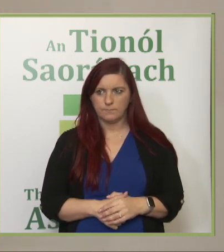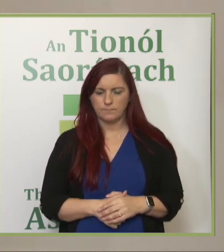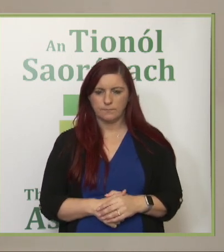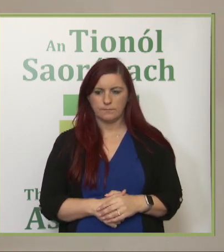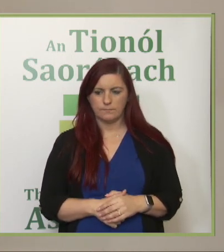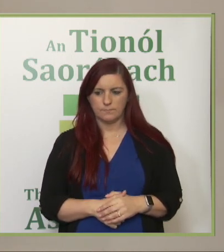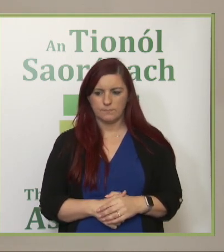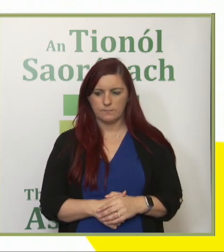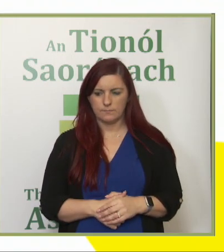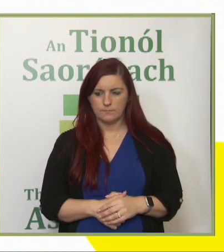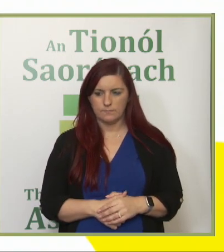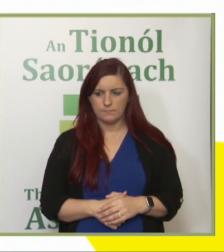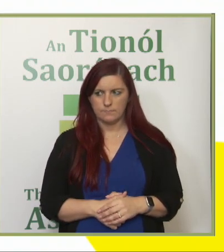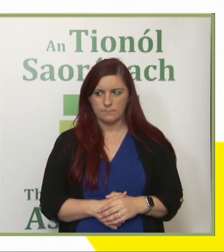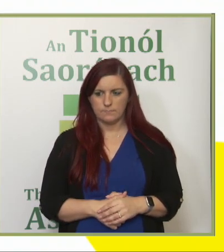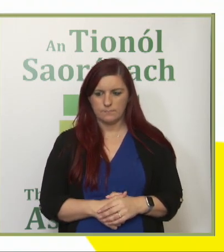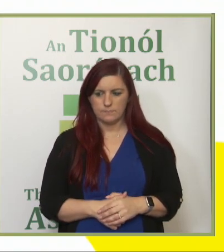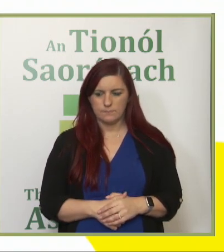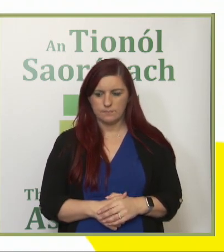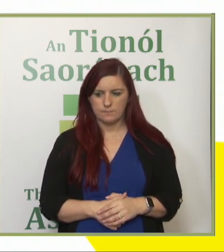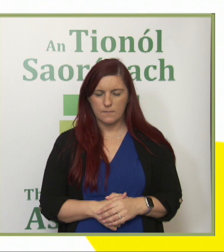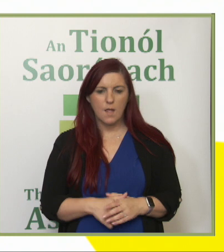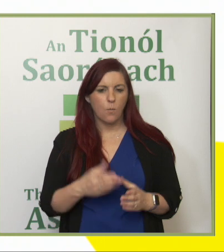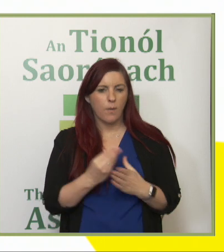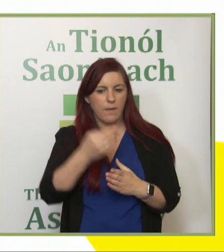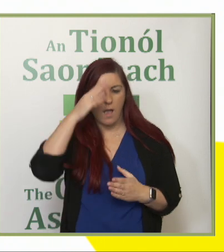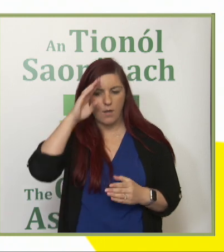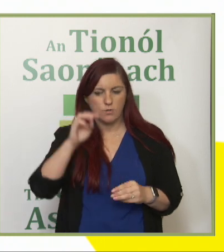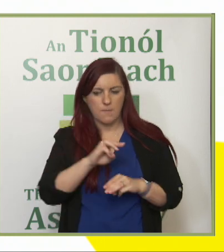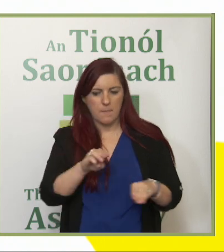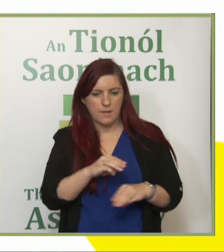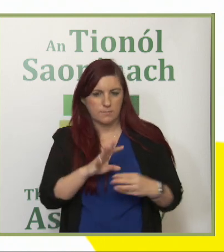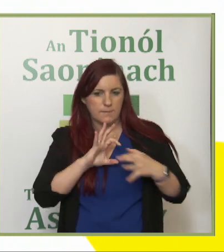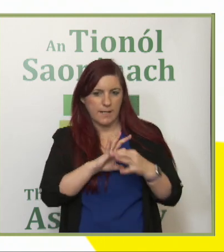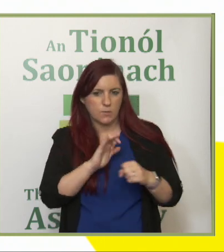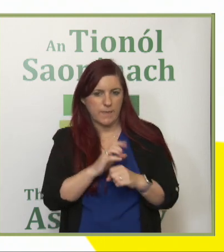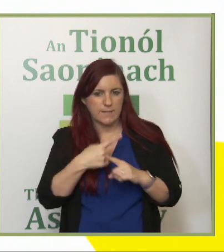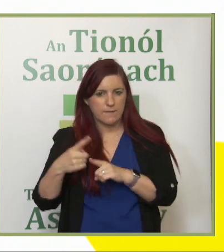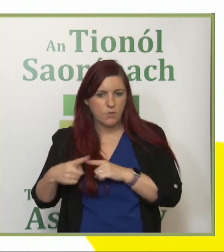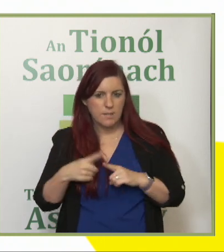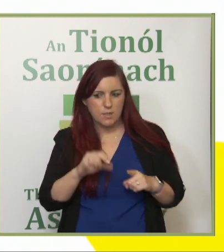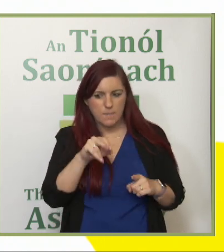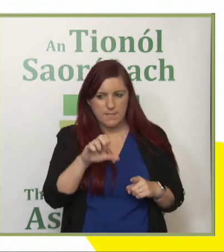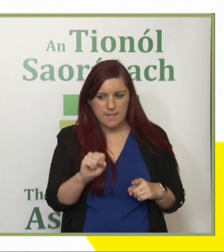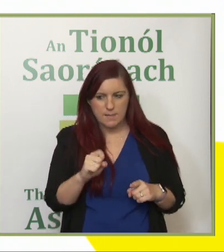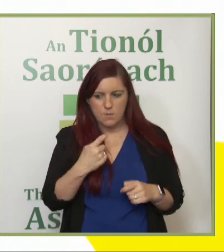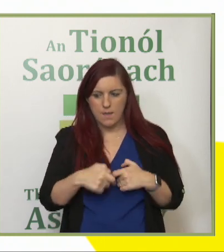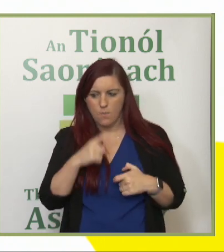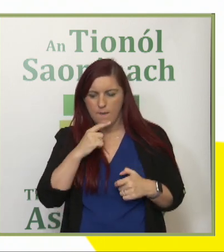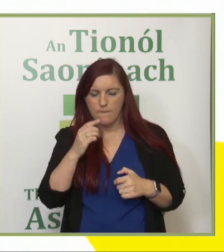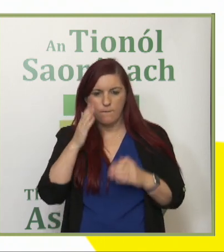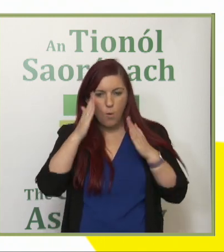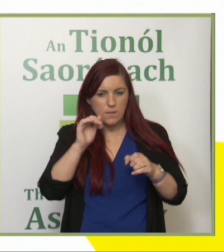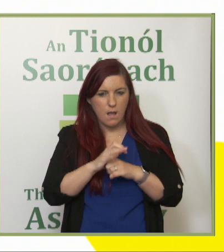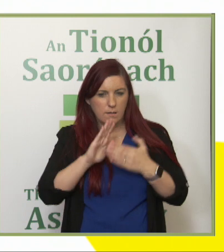So here we have a breakdown of the Irish population according to the substances that they use. And while this assembly is focused on illegal drug use, it is